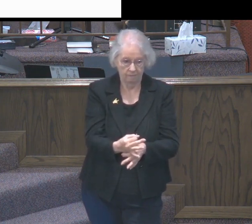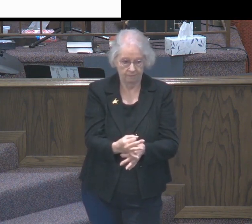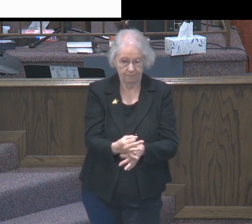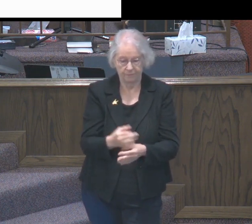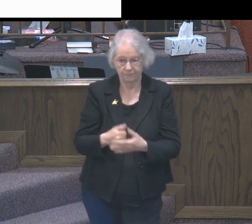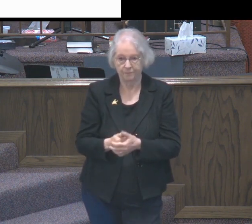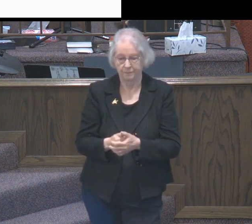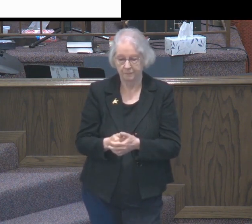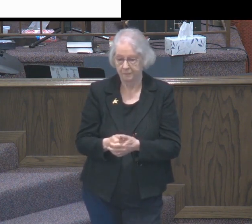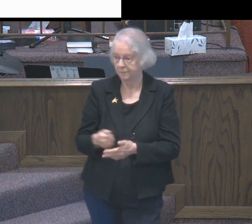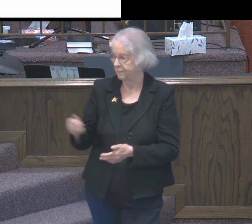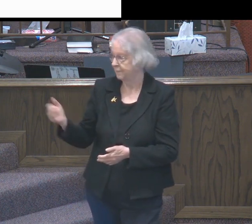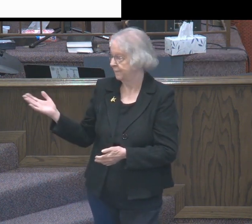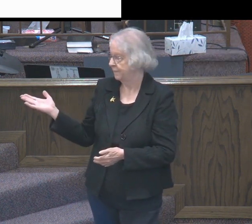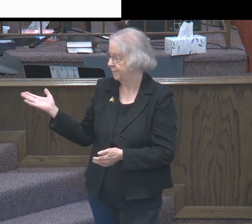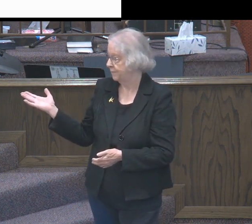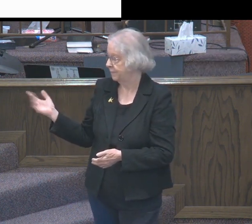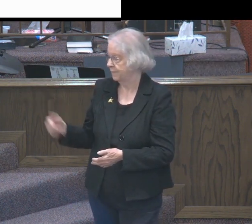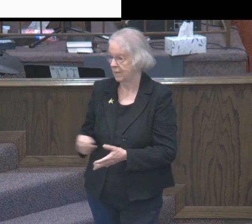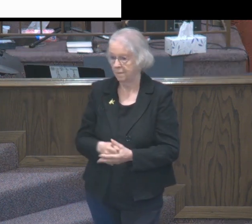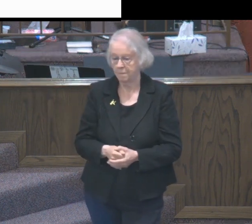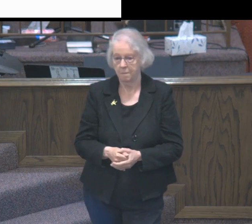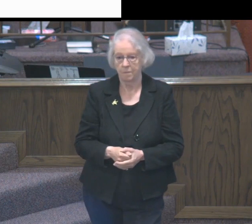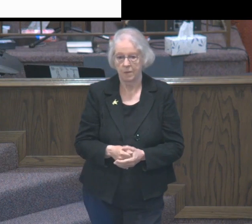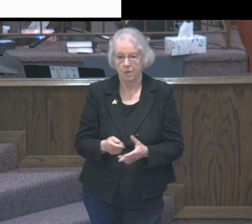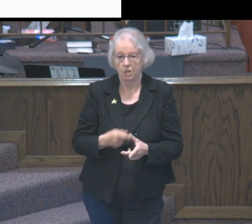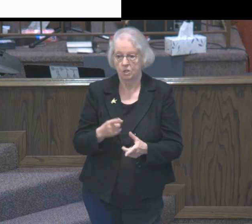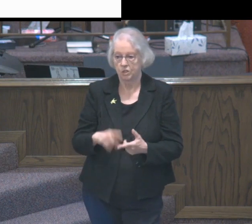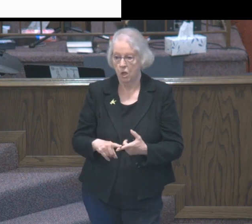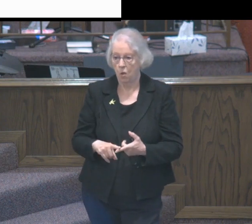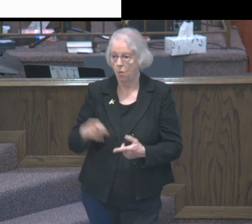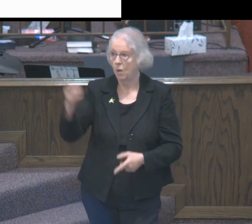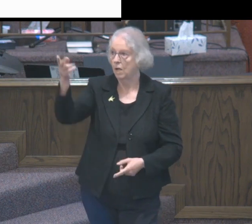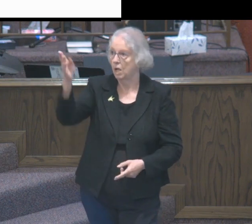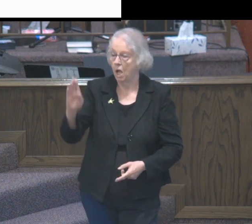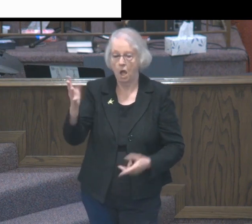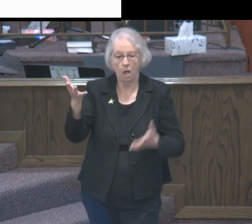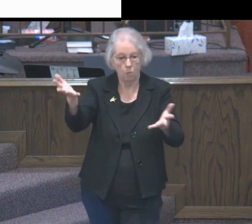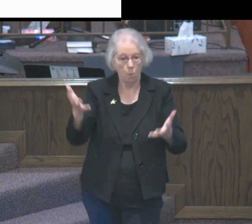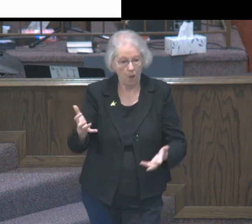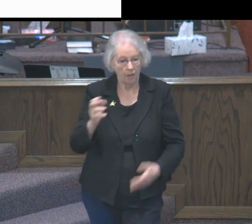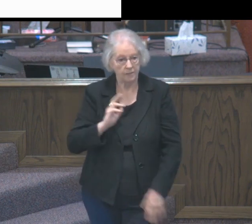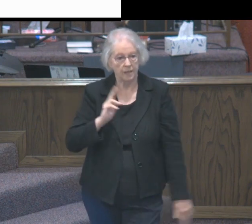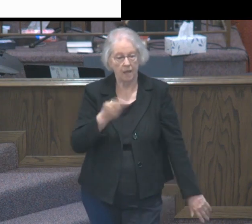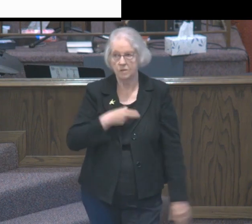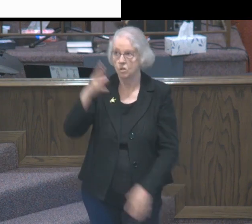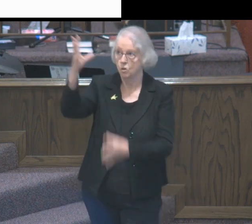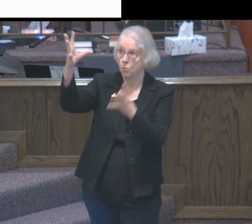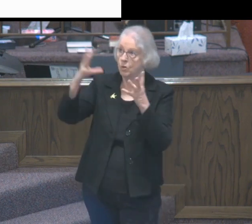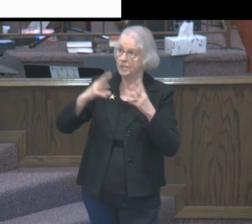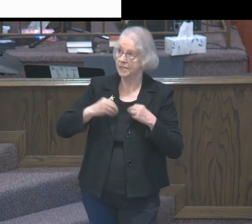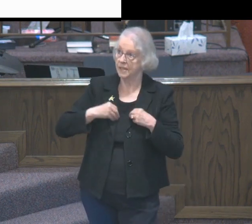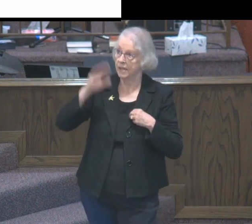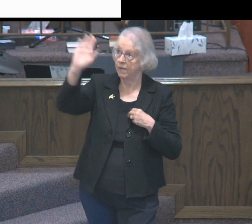So we should receive and treat God's word as for what it is.